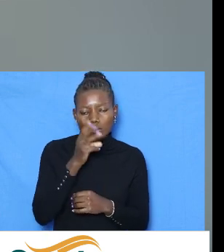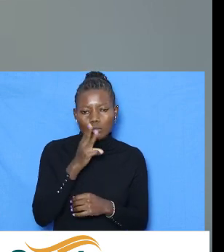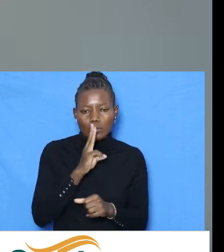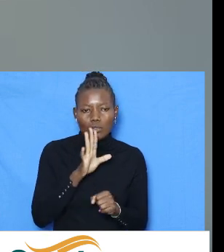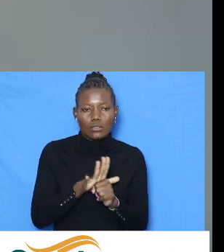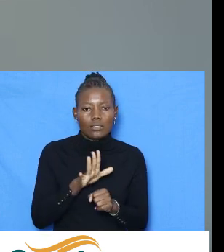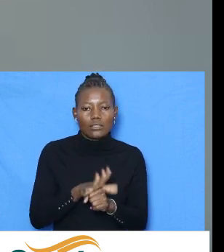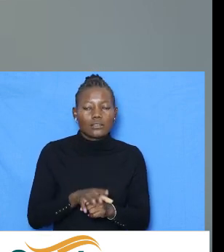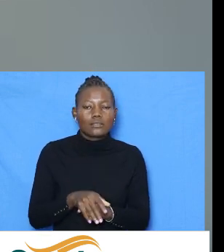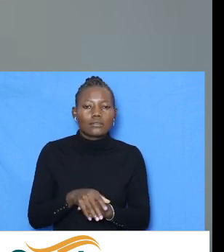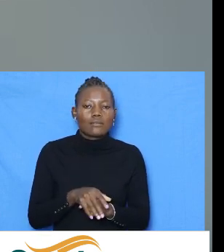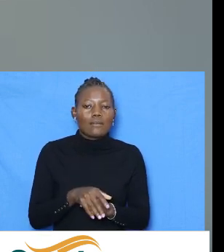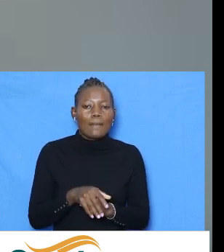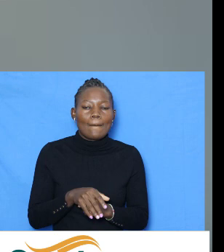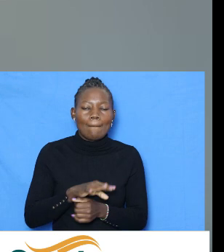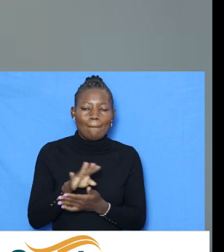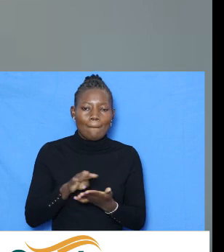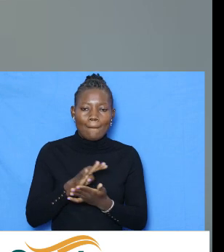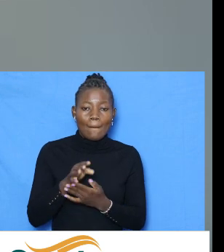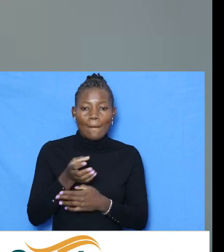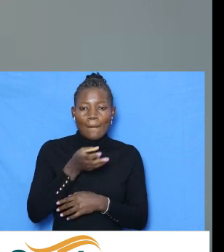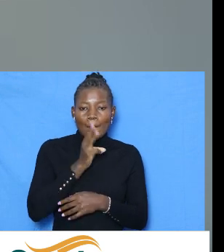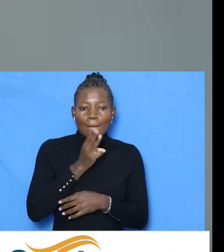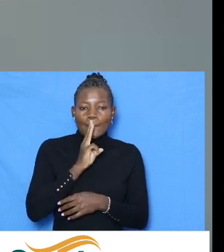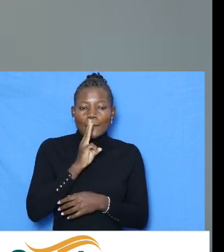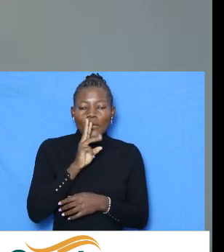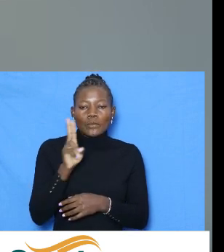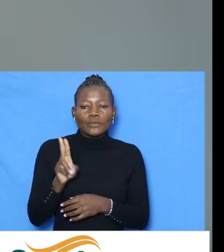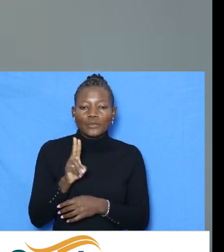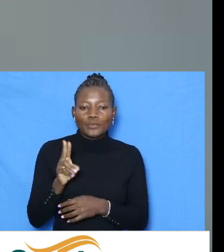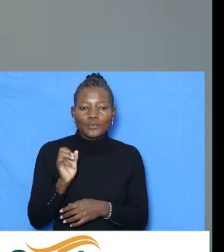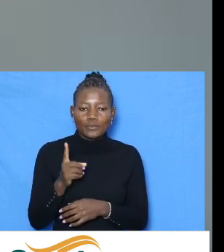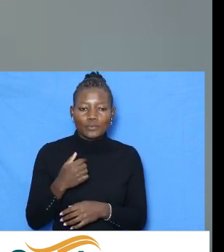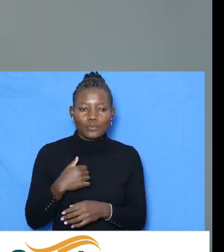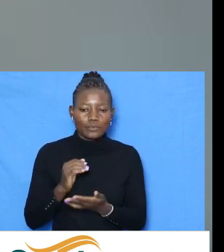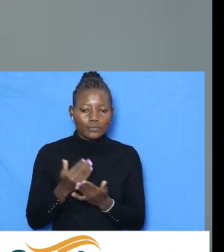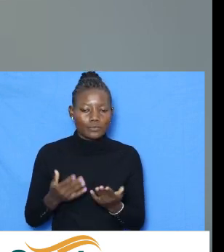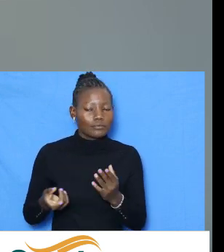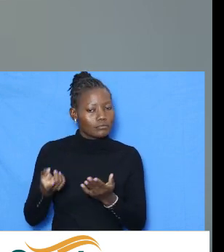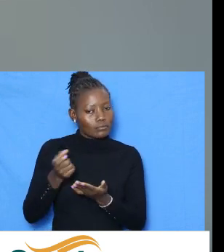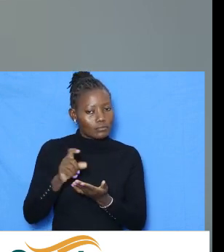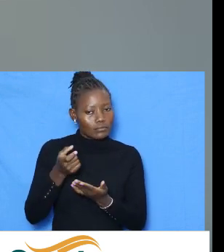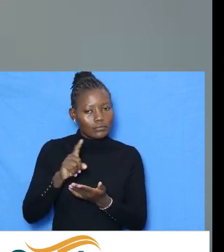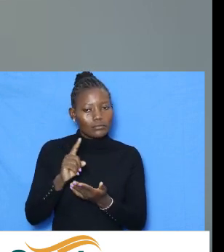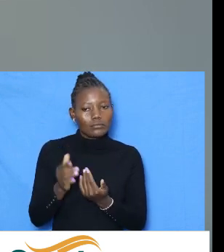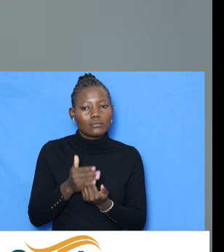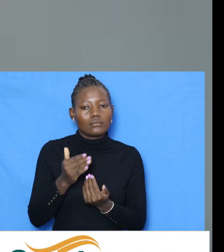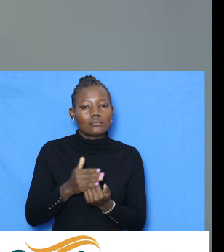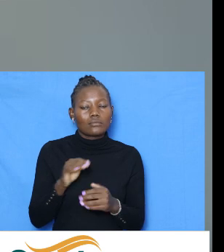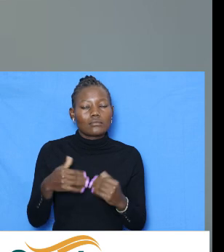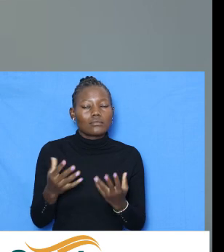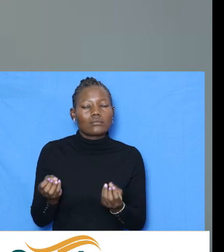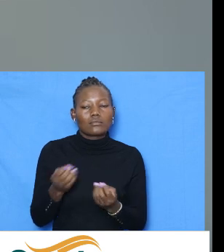be their basic hydration would have to be have something added onto it to take care of the how much